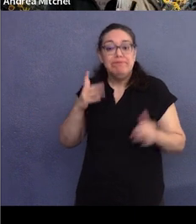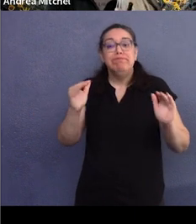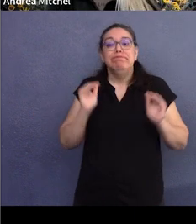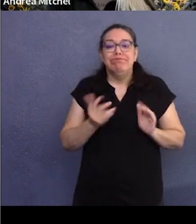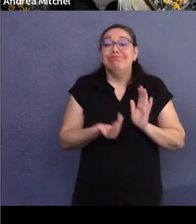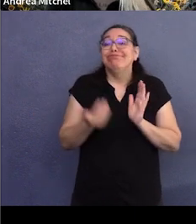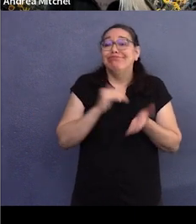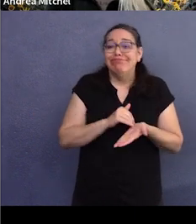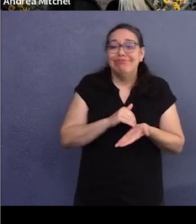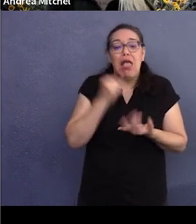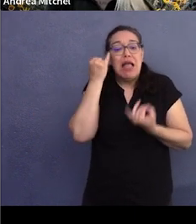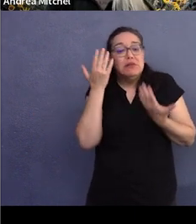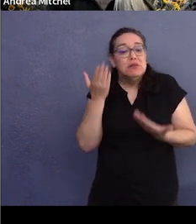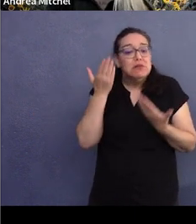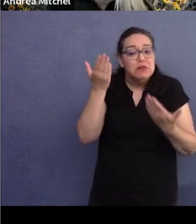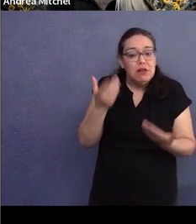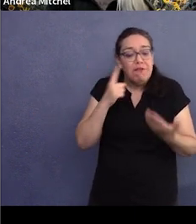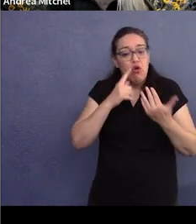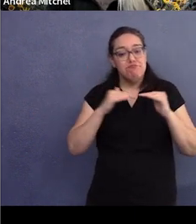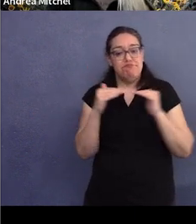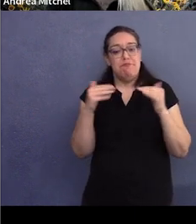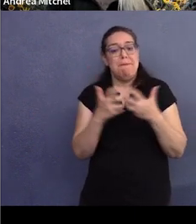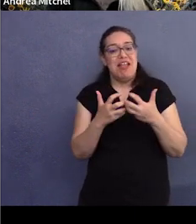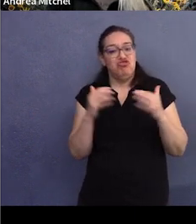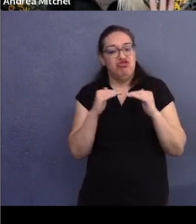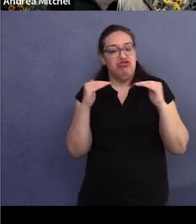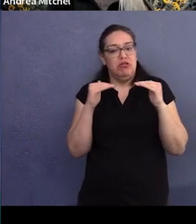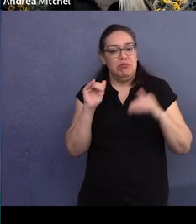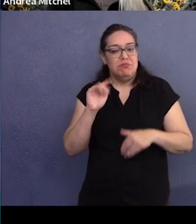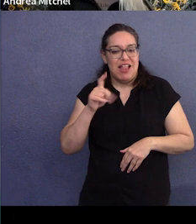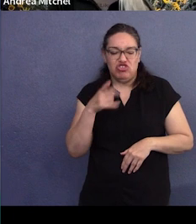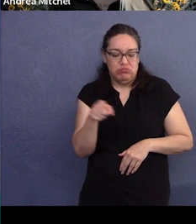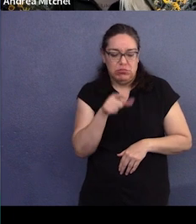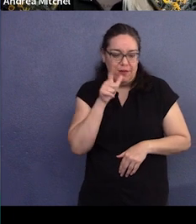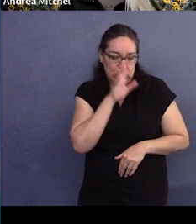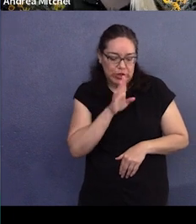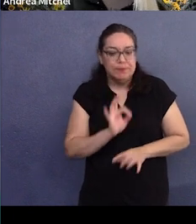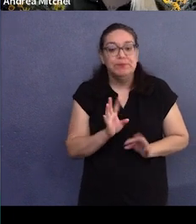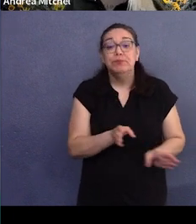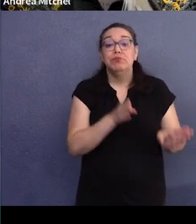Here's again, suggestions for matching, but you don't need to worry about it. Okay.